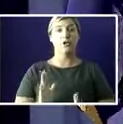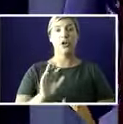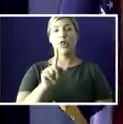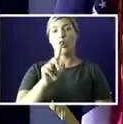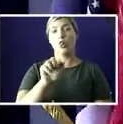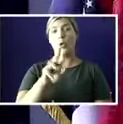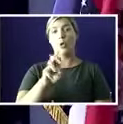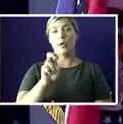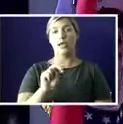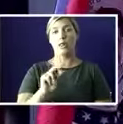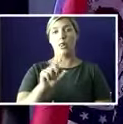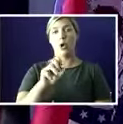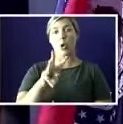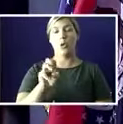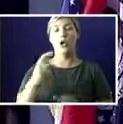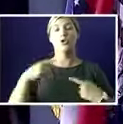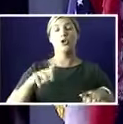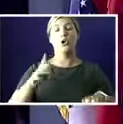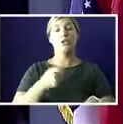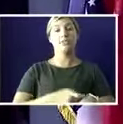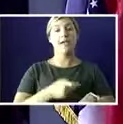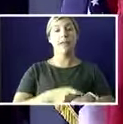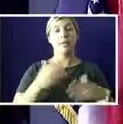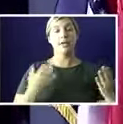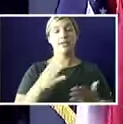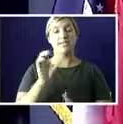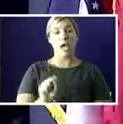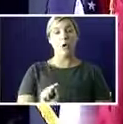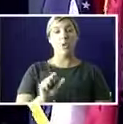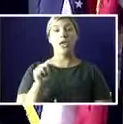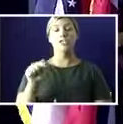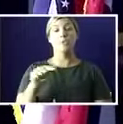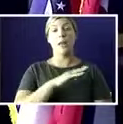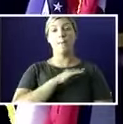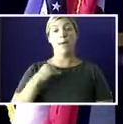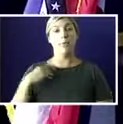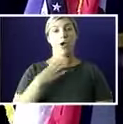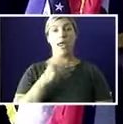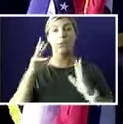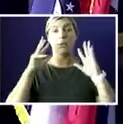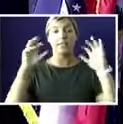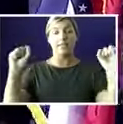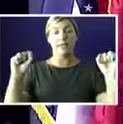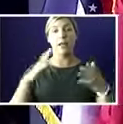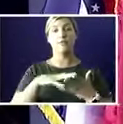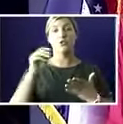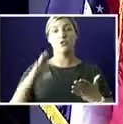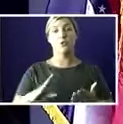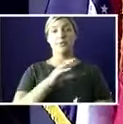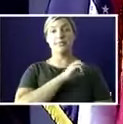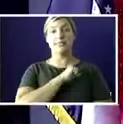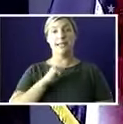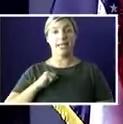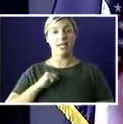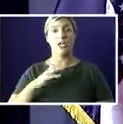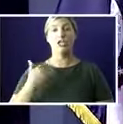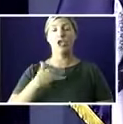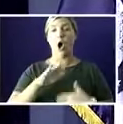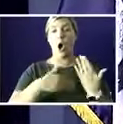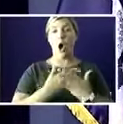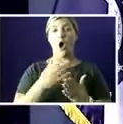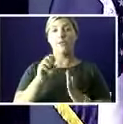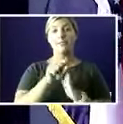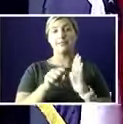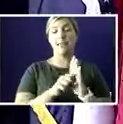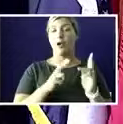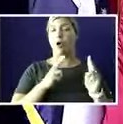Lau. During her time as a Jaguar, Lauren's been a member and president of our Student Senate. She's earned all state honors in